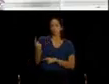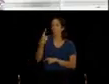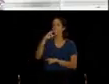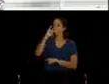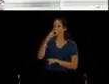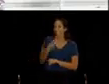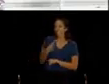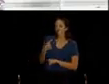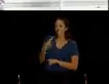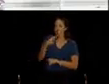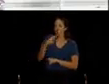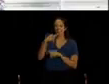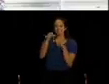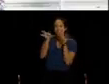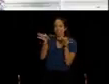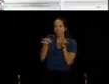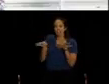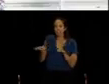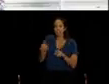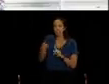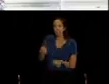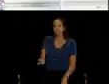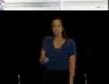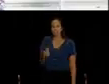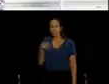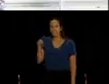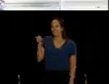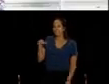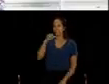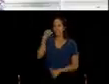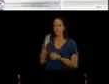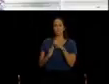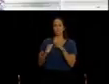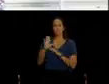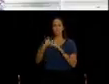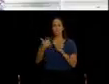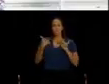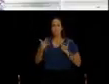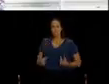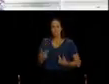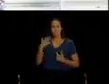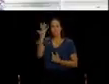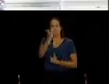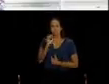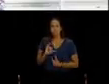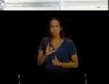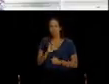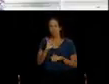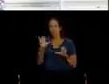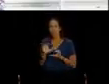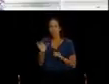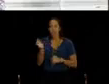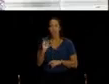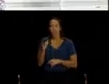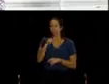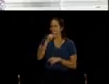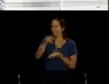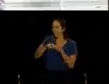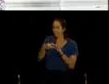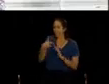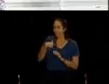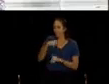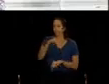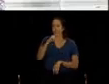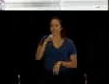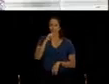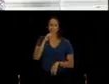as much. Because he was uncomfortable with the way that I was as a person does not mean that I have to be uncomfortable with who I am